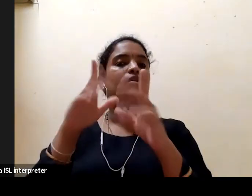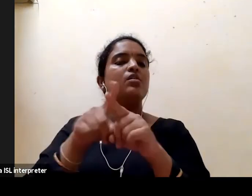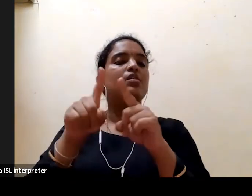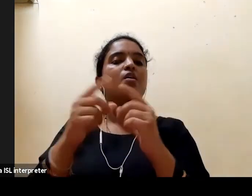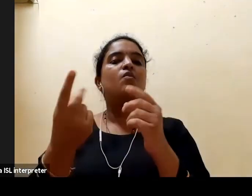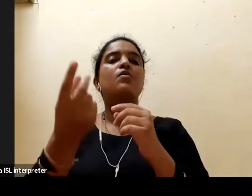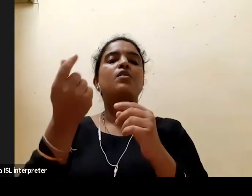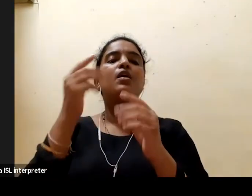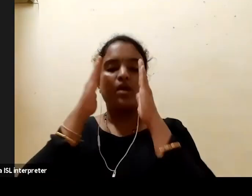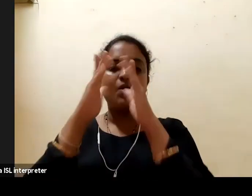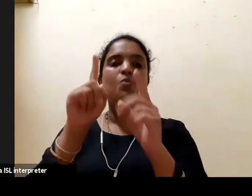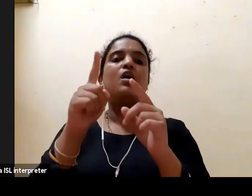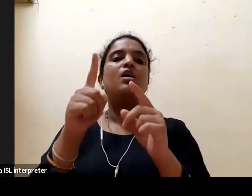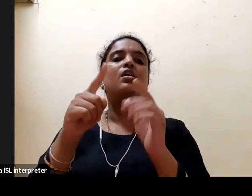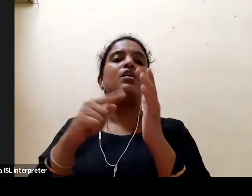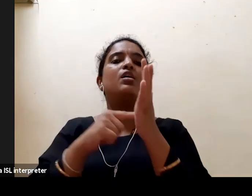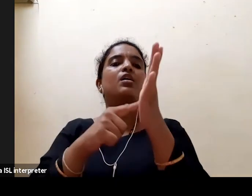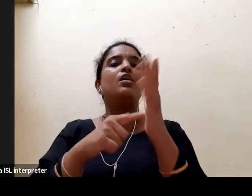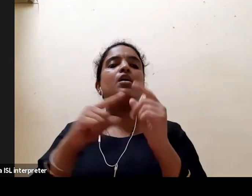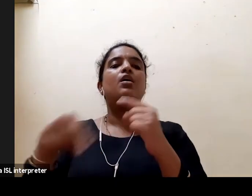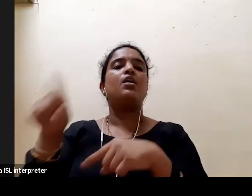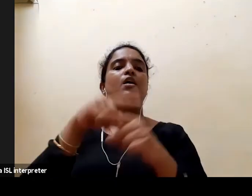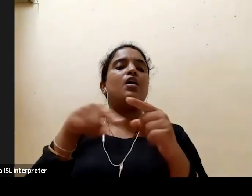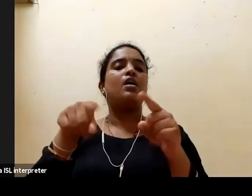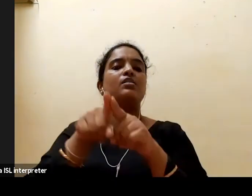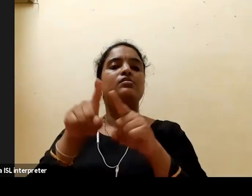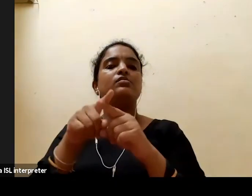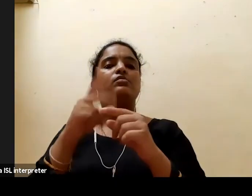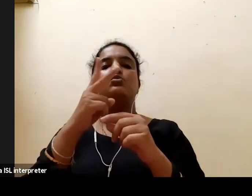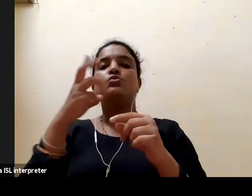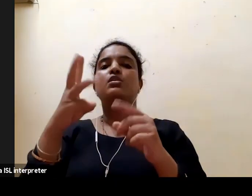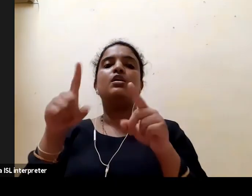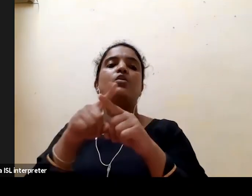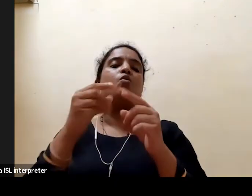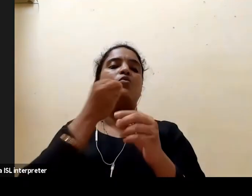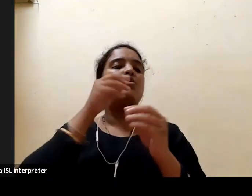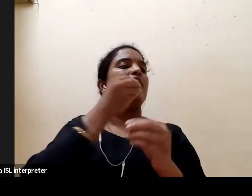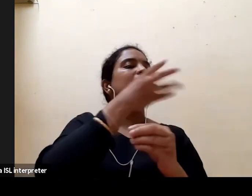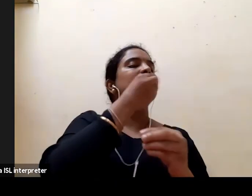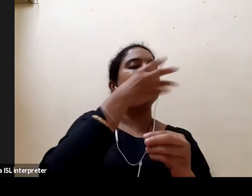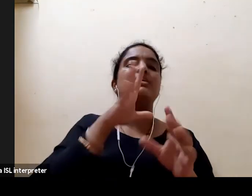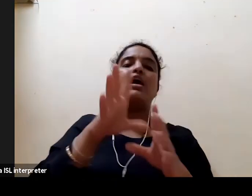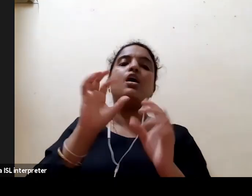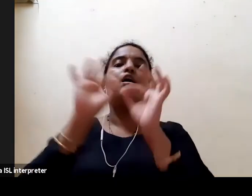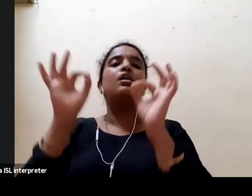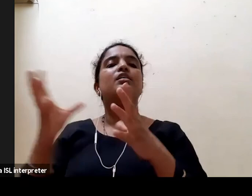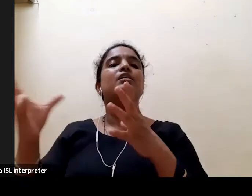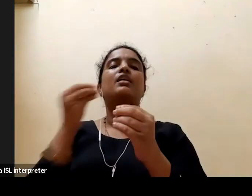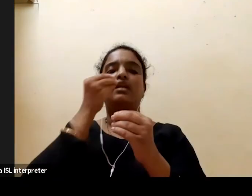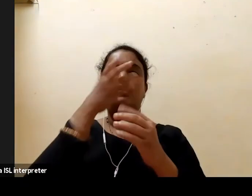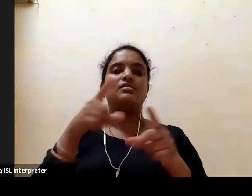faster to focus on that one chore and do it for like 2, 3, 4 dishes and keep it ready in the fridge. So it's just